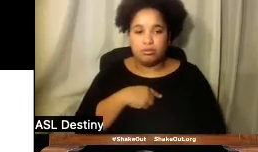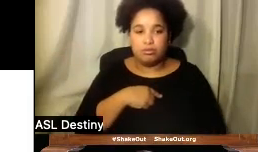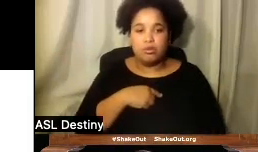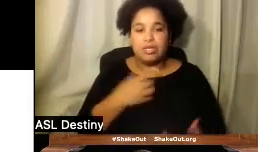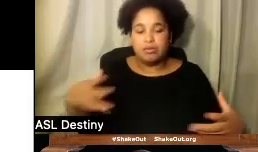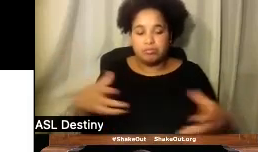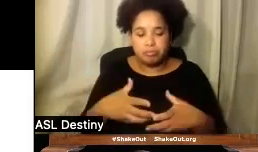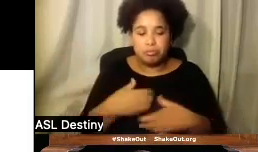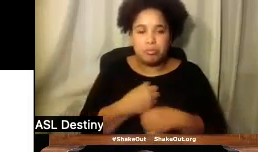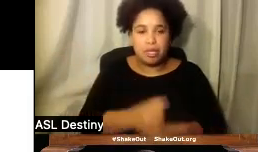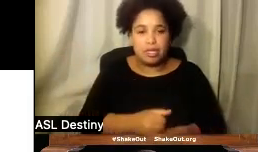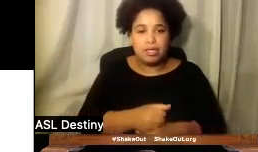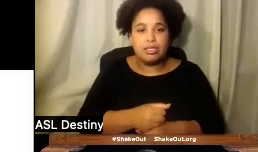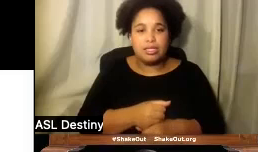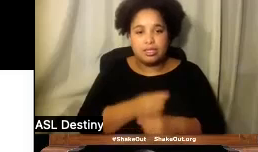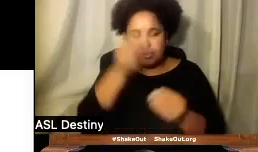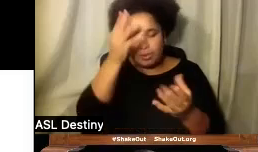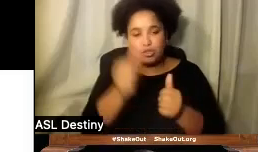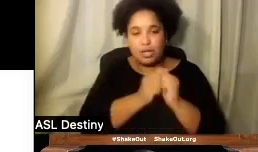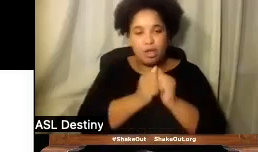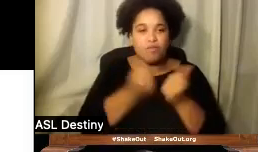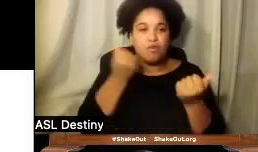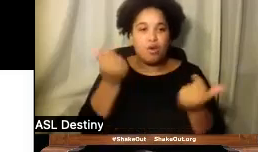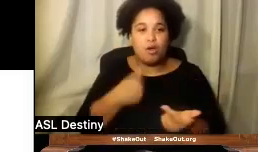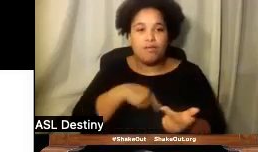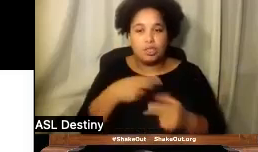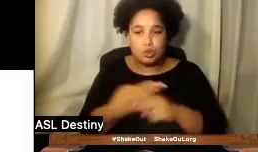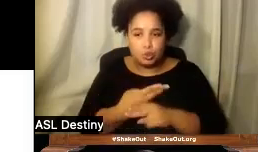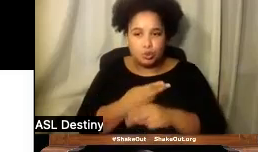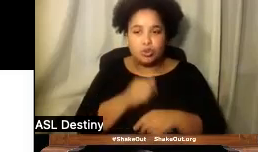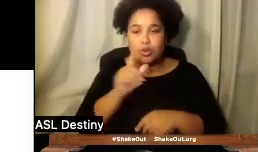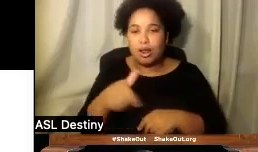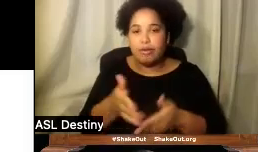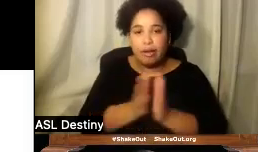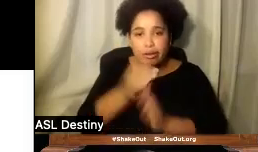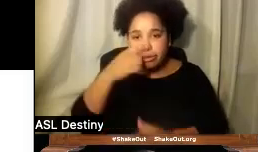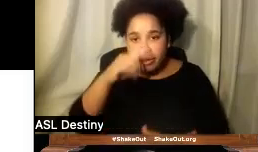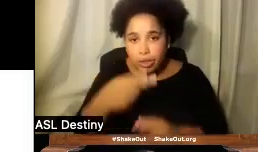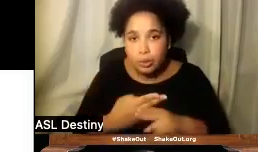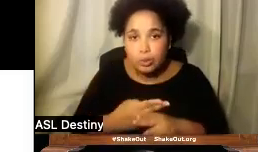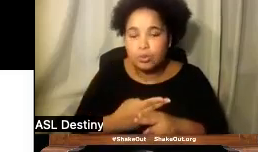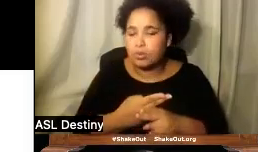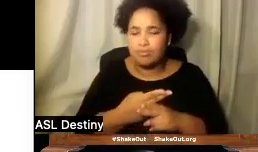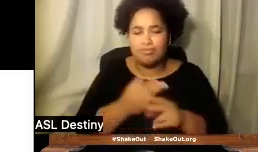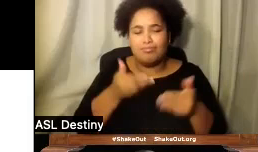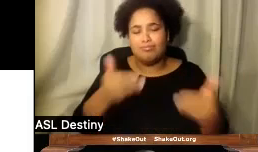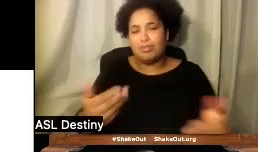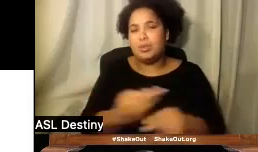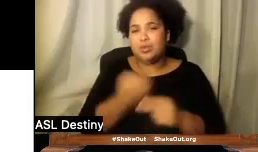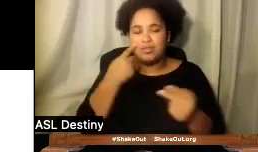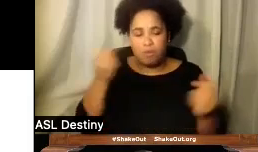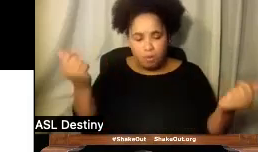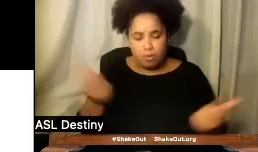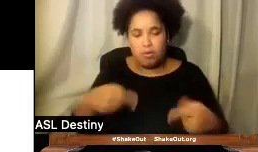together and share that for all of us to use. So you don't need to ask permission to use anything that we have. It's all meant